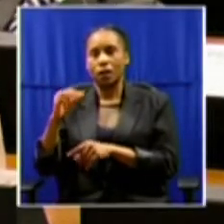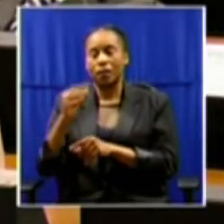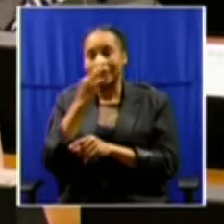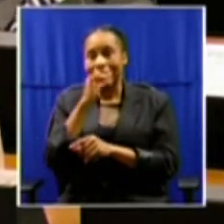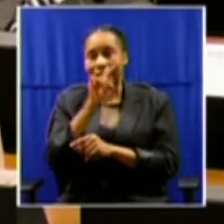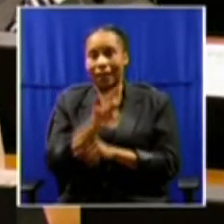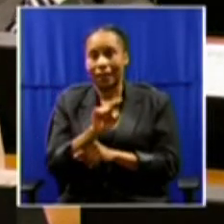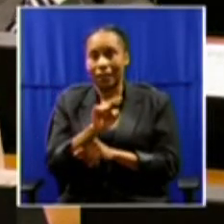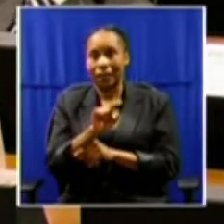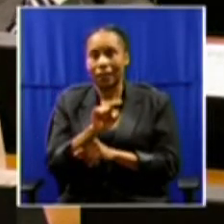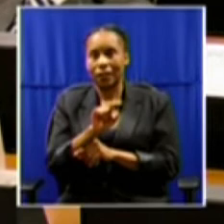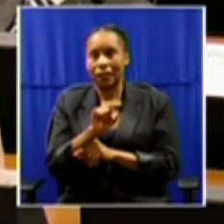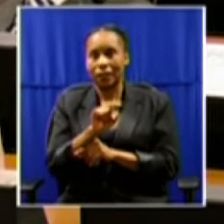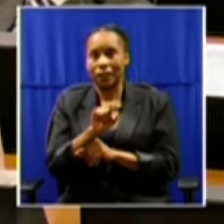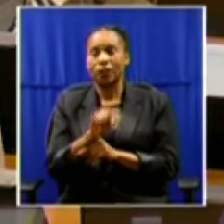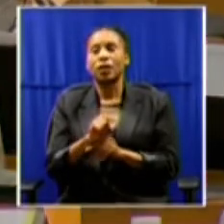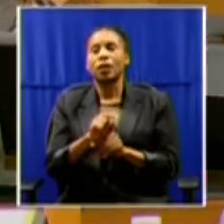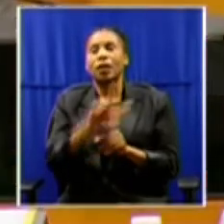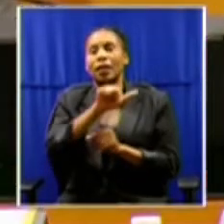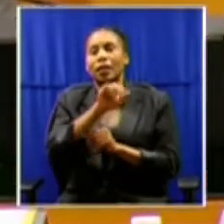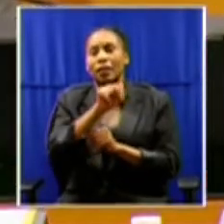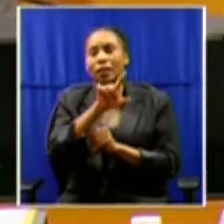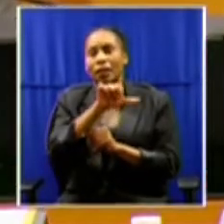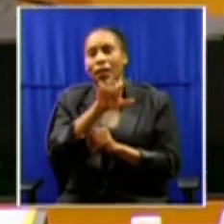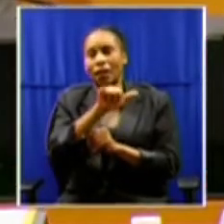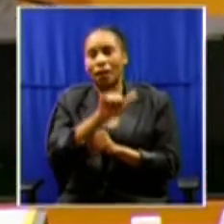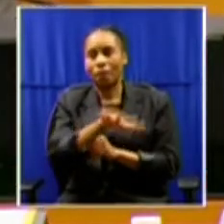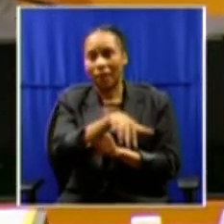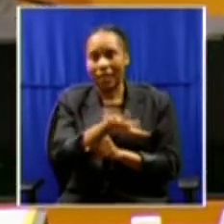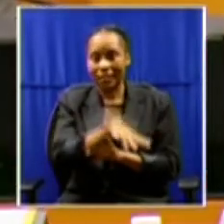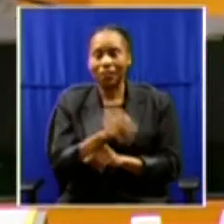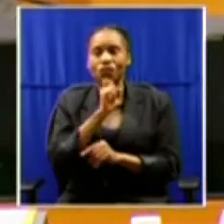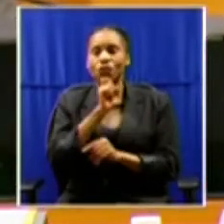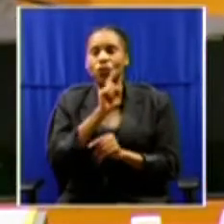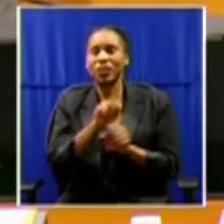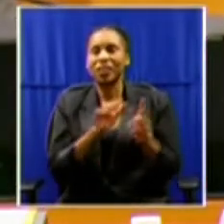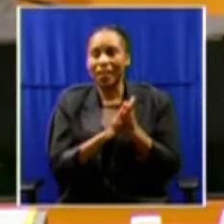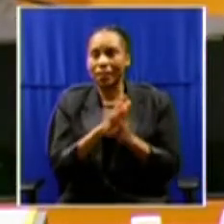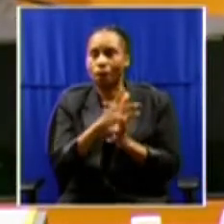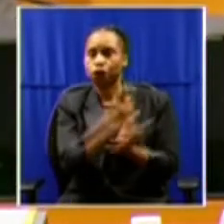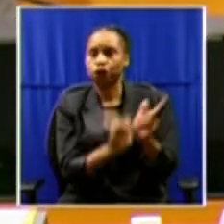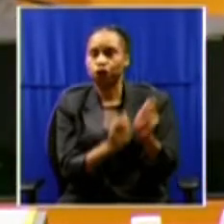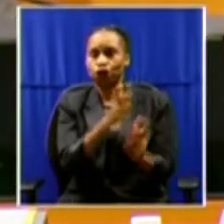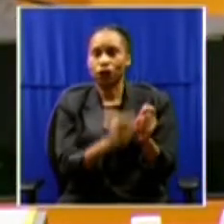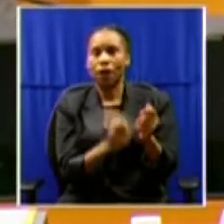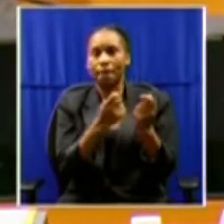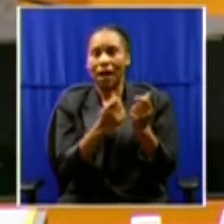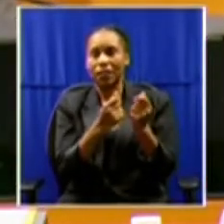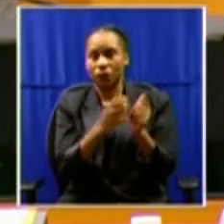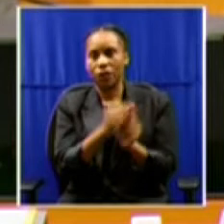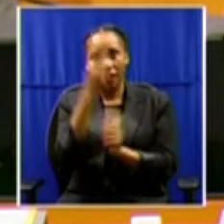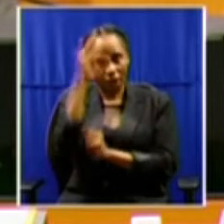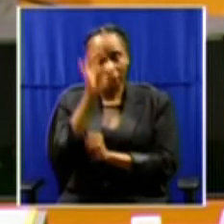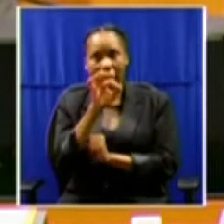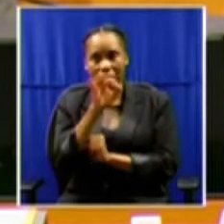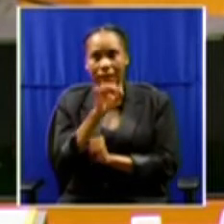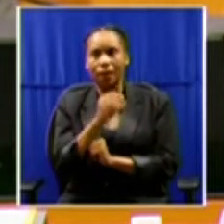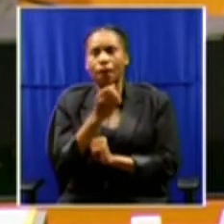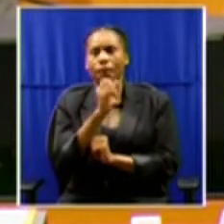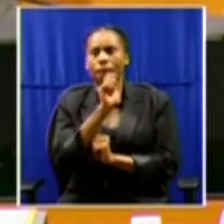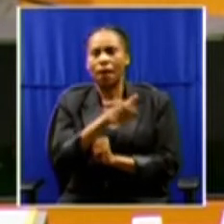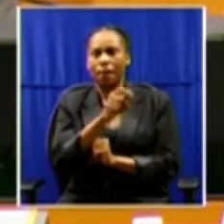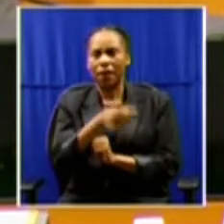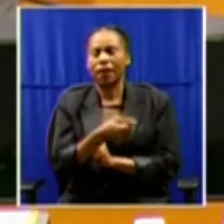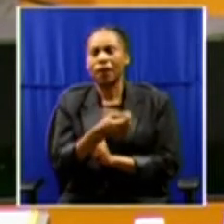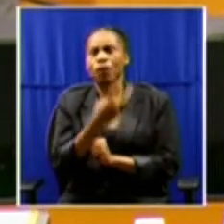Centre was used as a cash cow, with an AG report showing your department spending over 20,000 Rand per detainee per